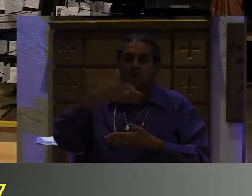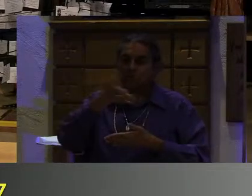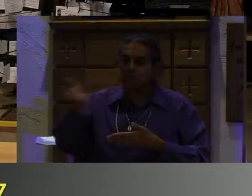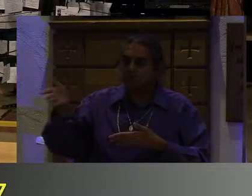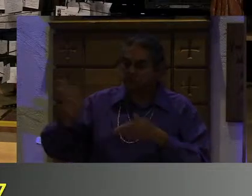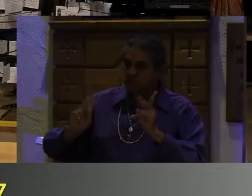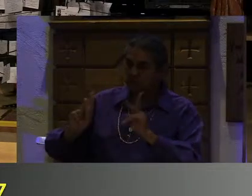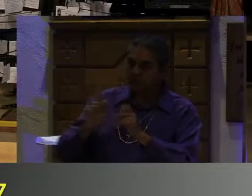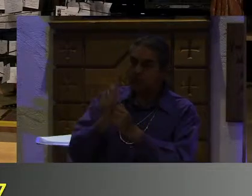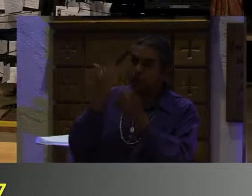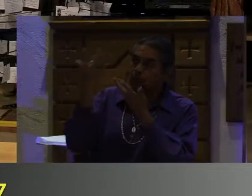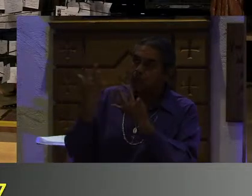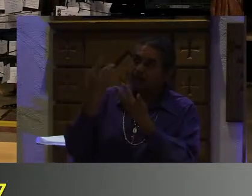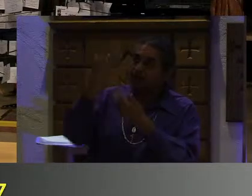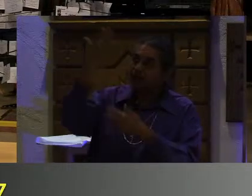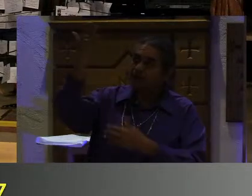him.